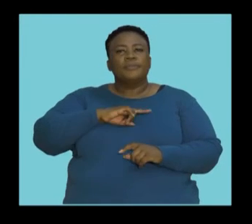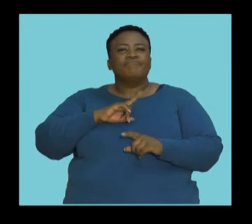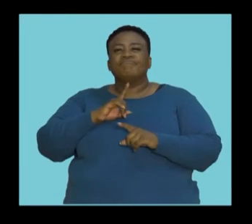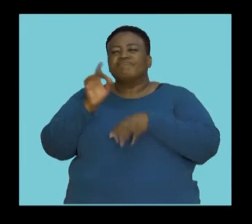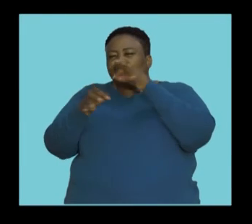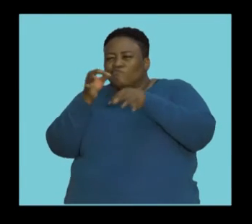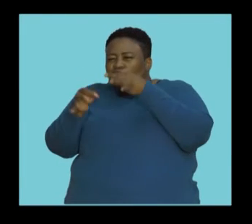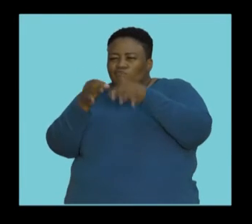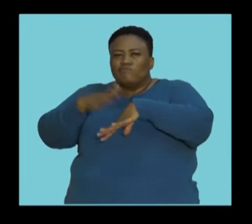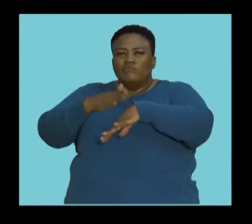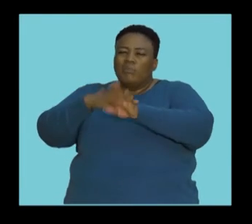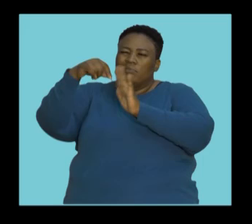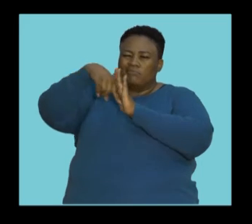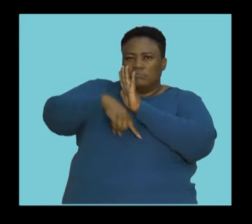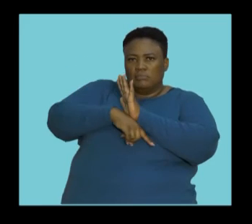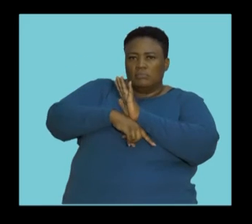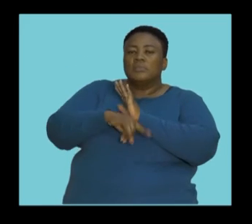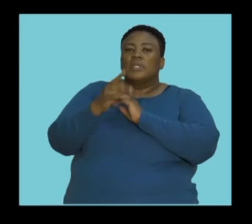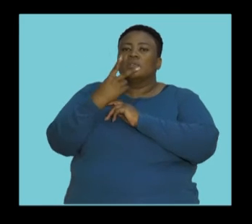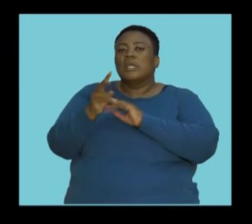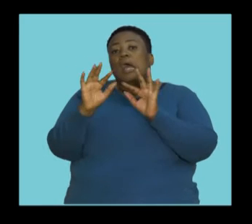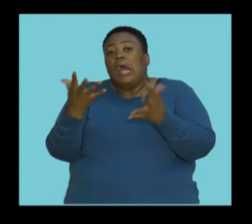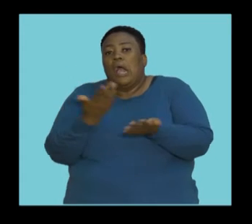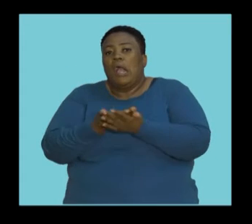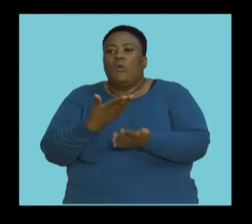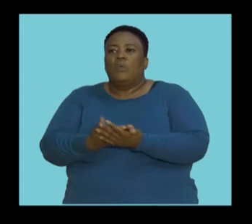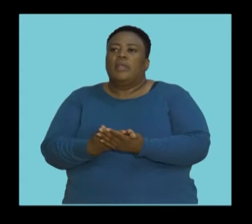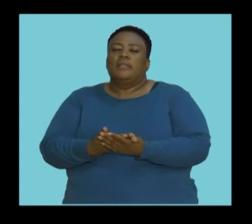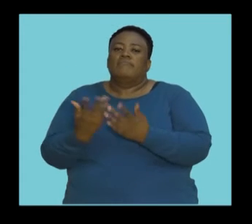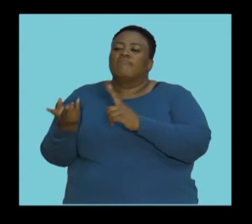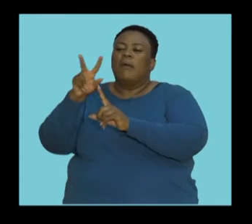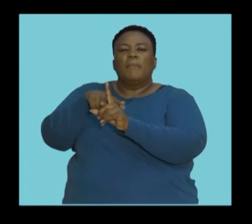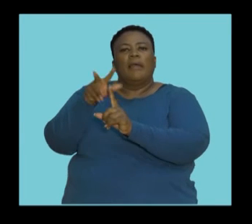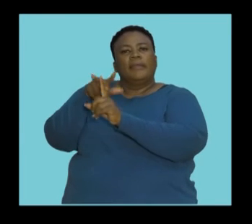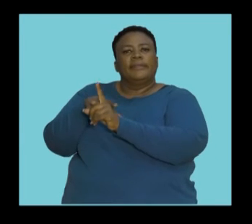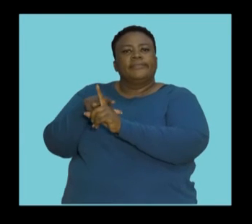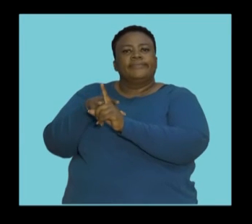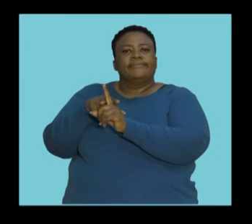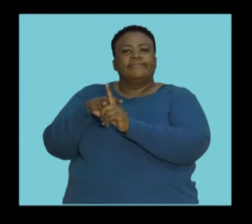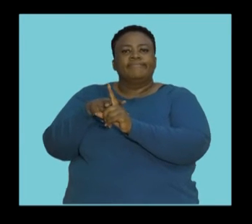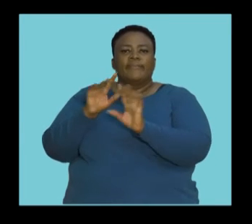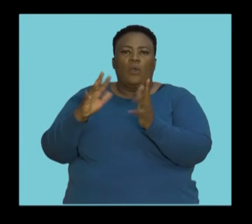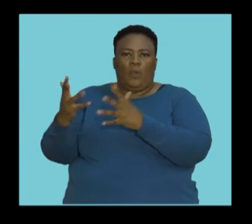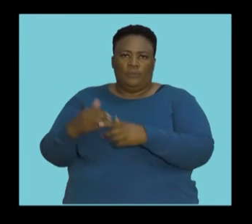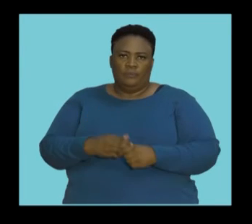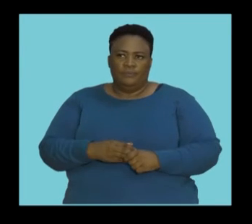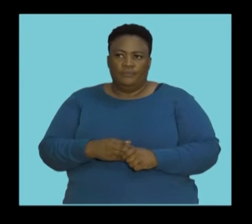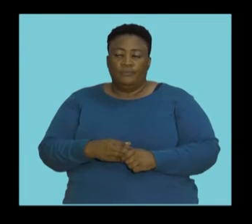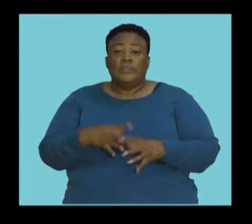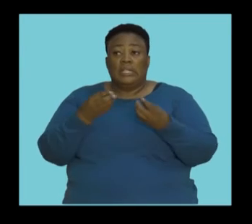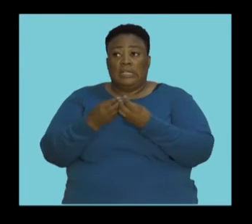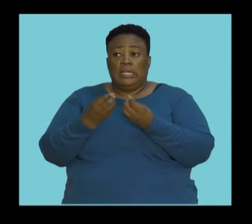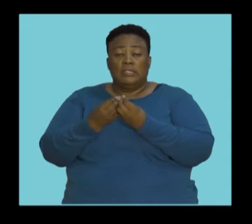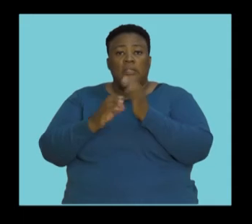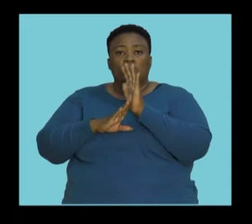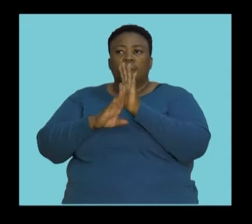to some detail, and then we're going to look at how we can be applying this to the context of food security. So factors that have increased